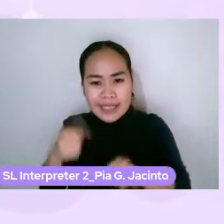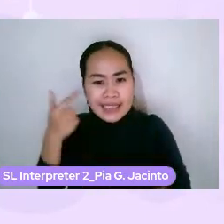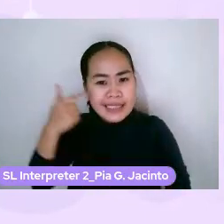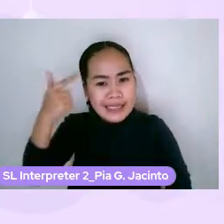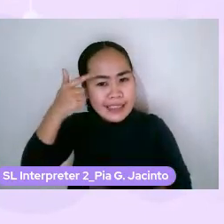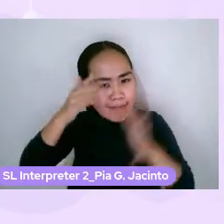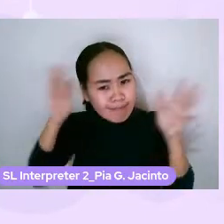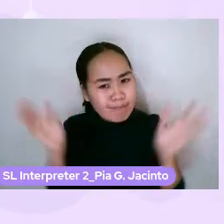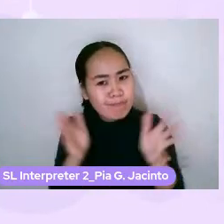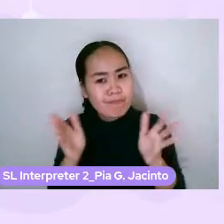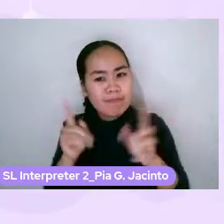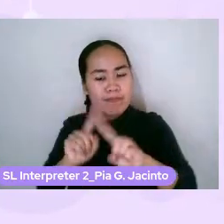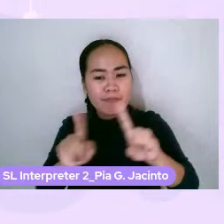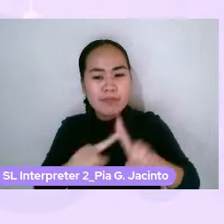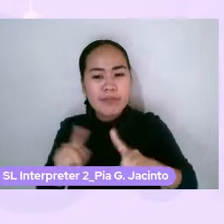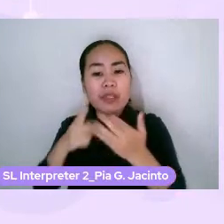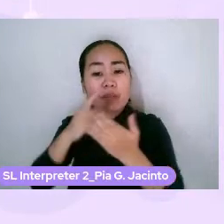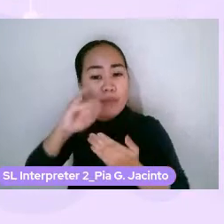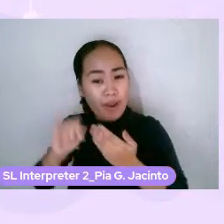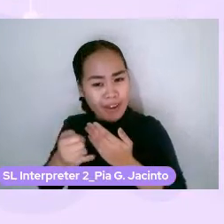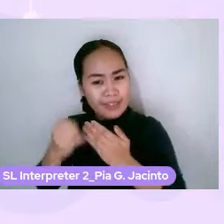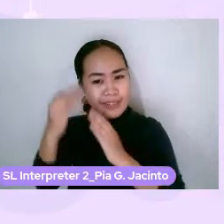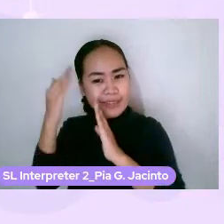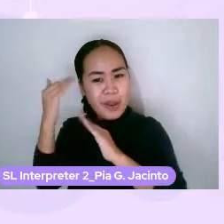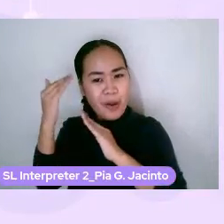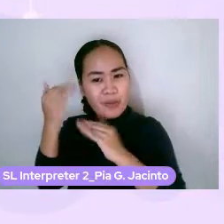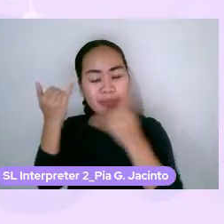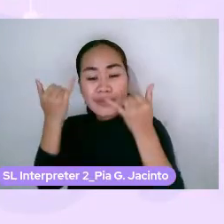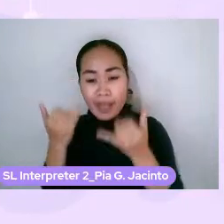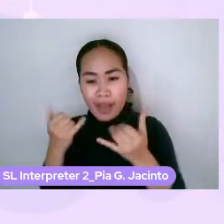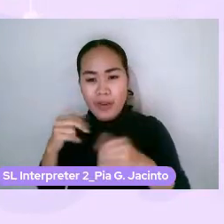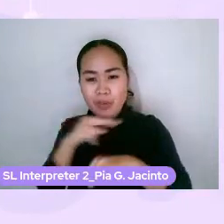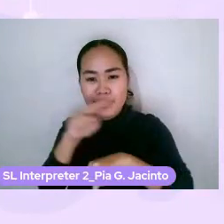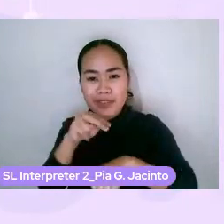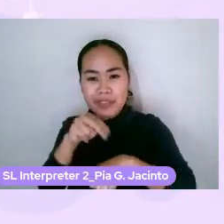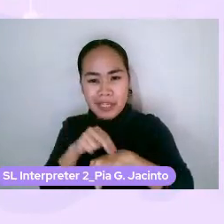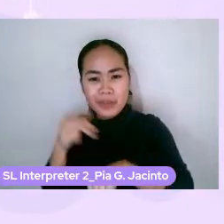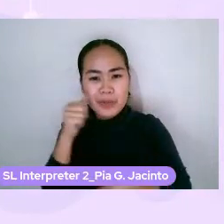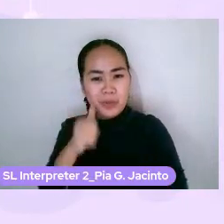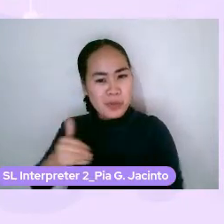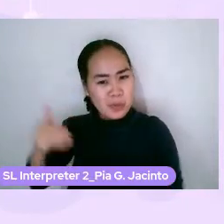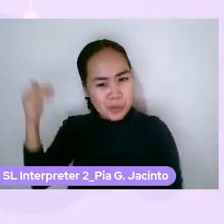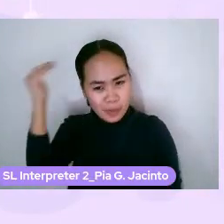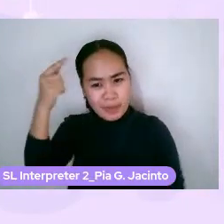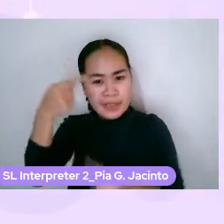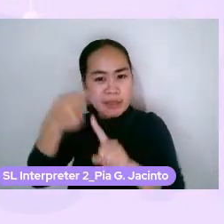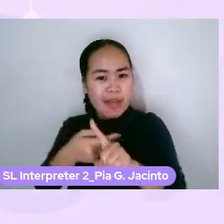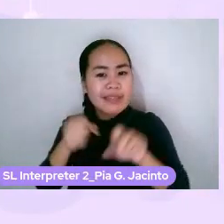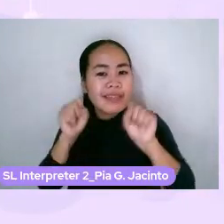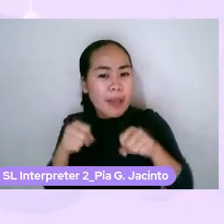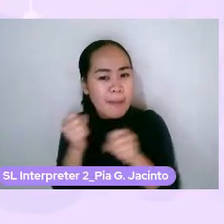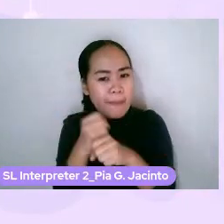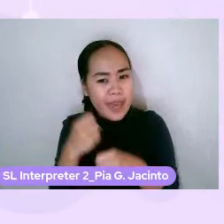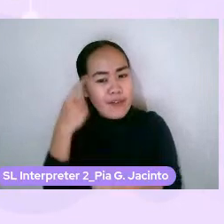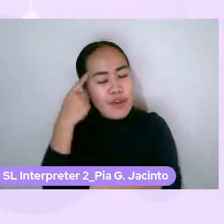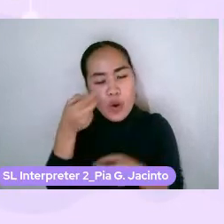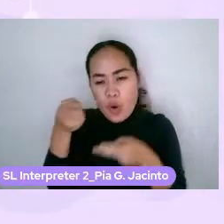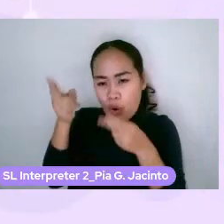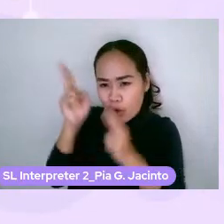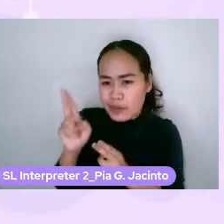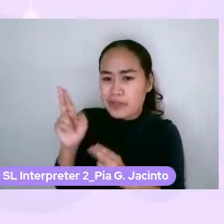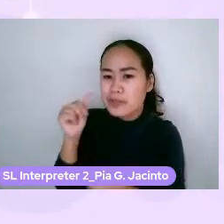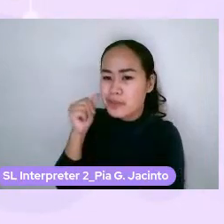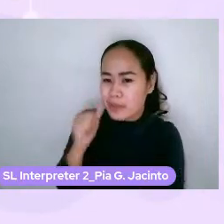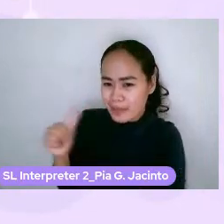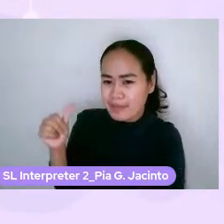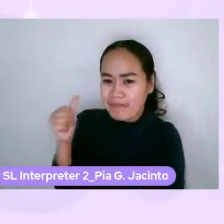projects. We hope that the National Women's Month celebration served as your platform to honor women and girls and